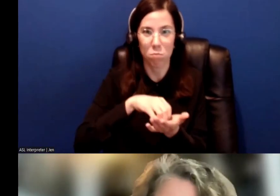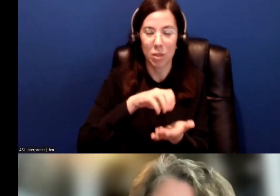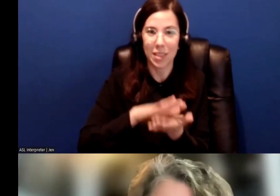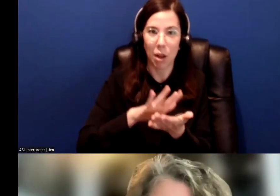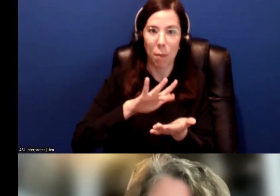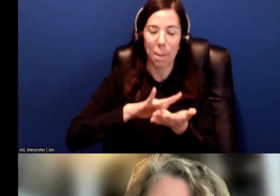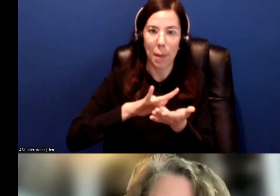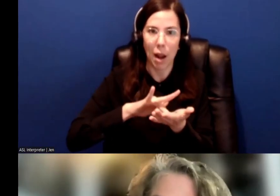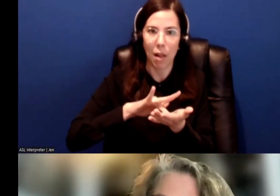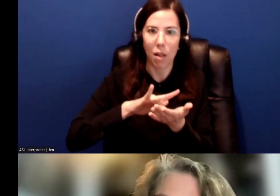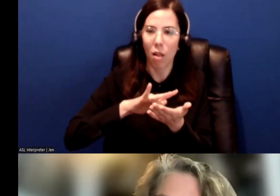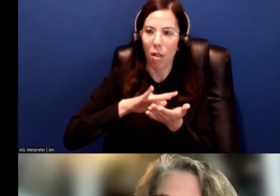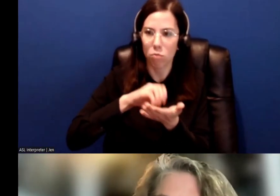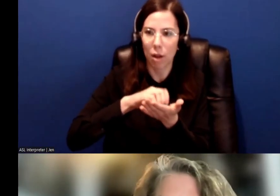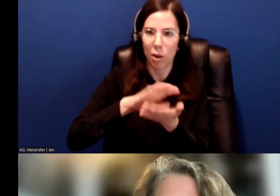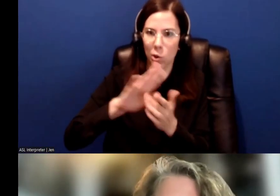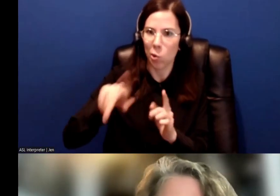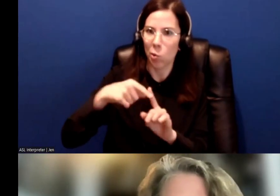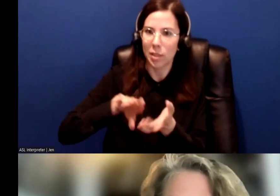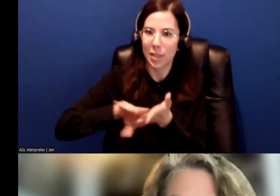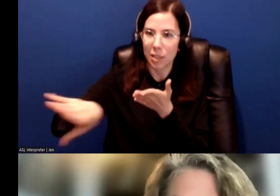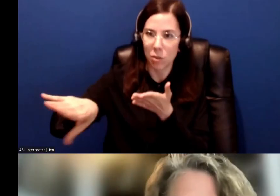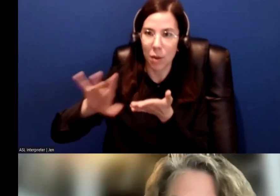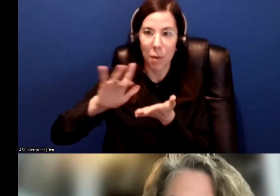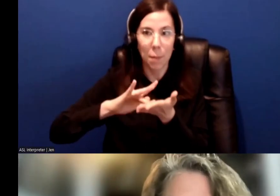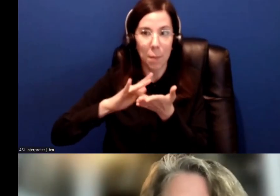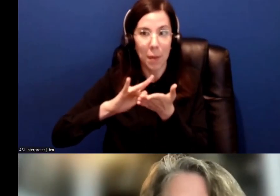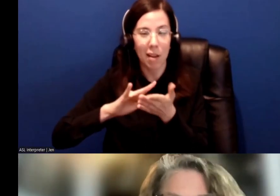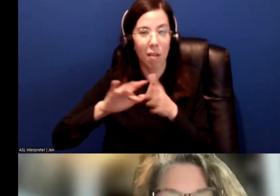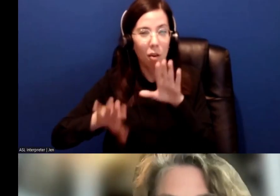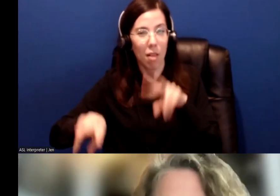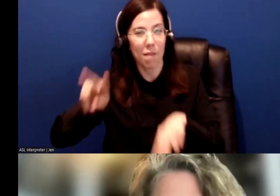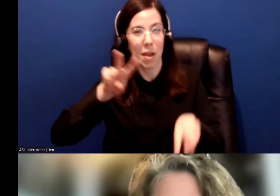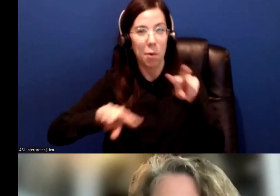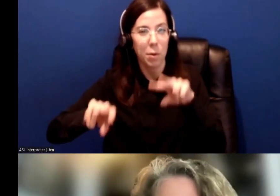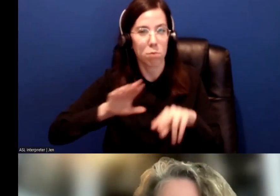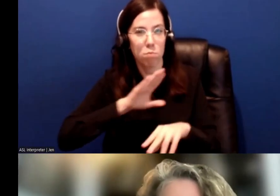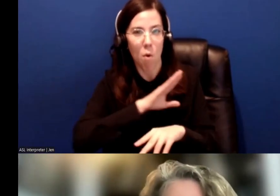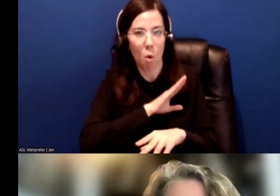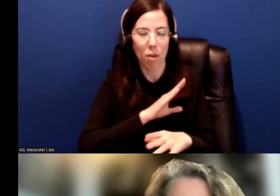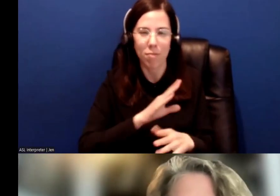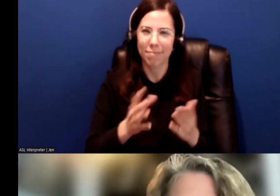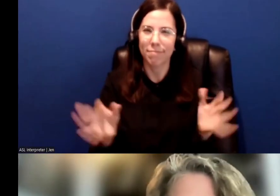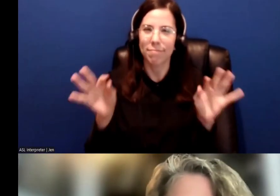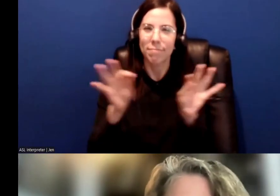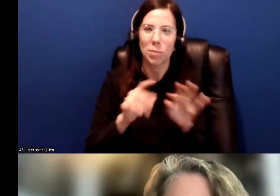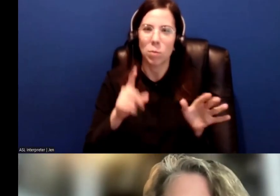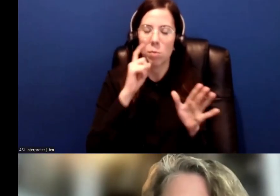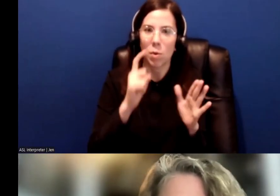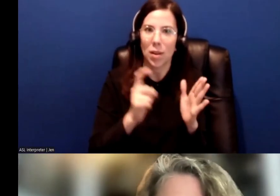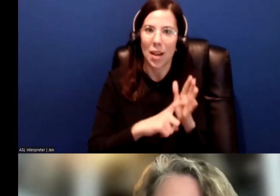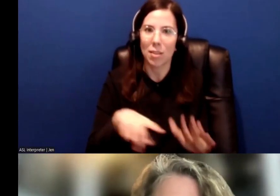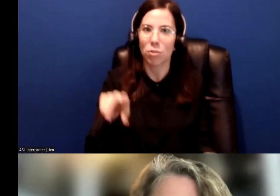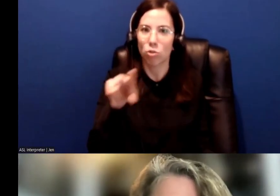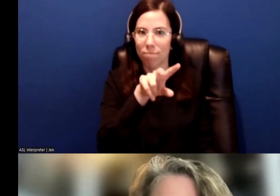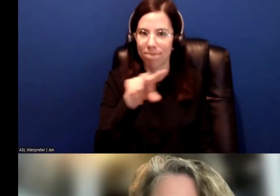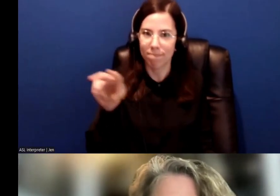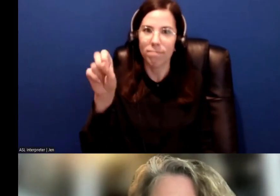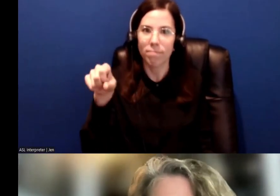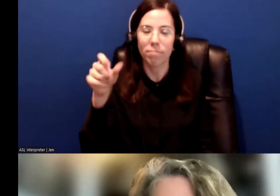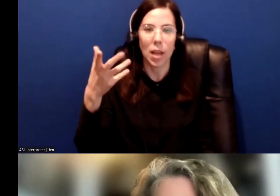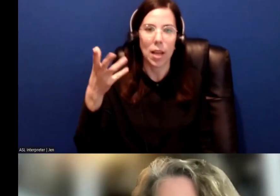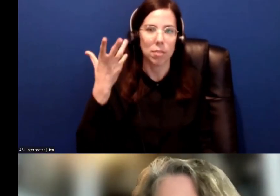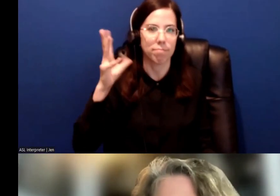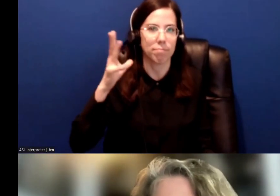they were discharged in the medical evaluation board process, that just acknowledgement that they were assaulted. So there's